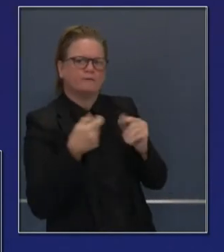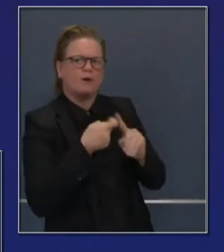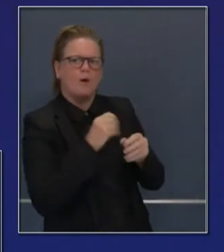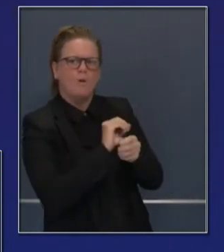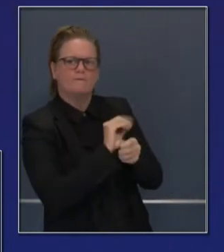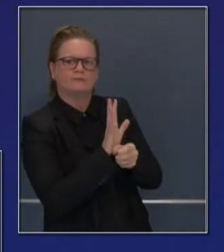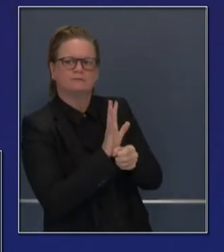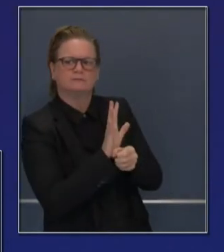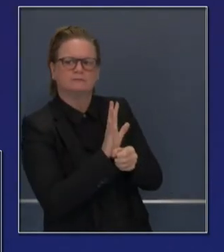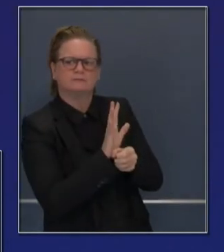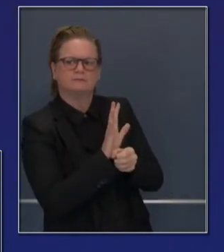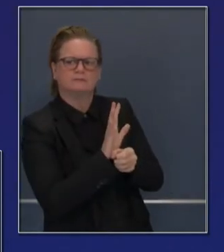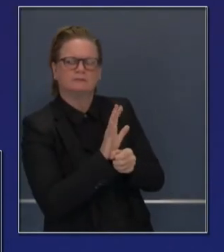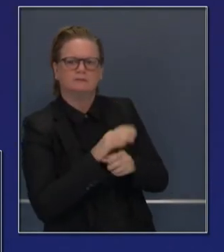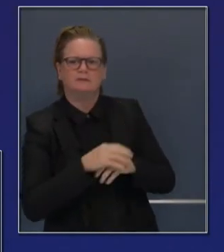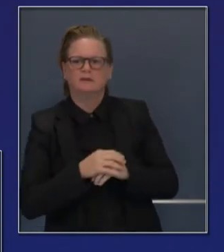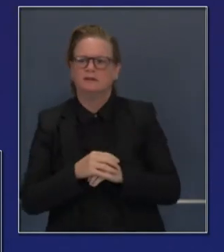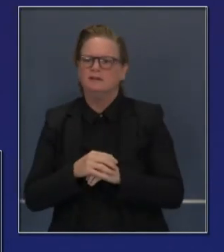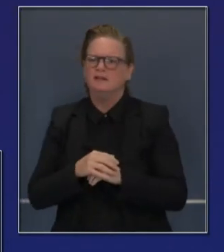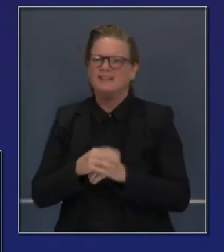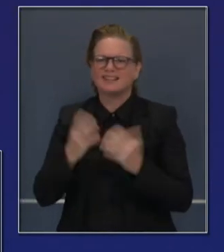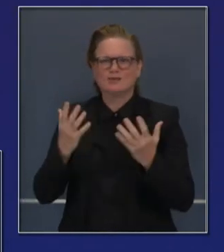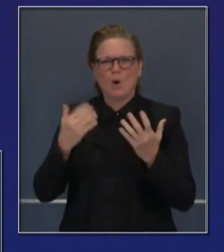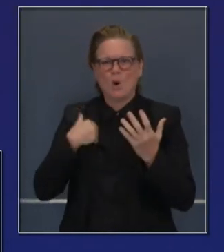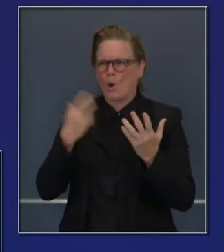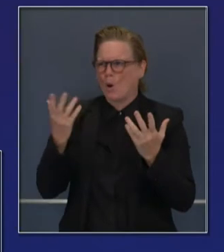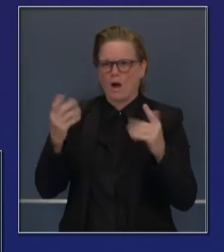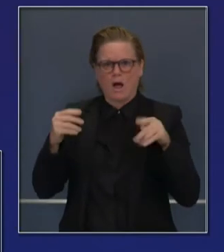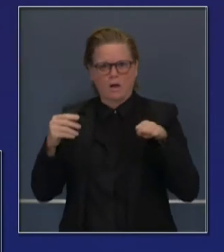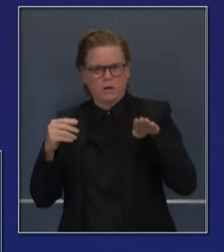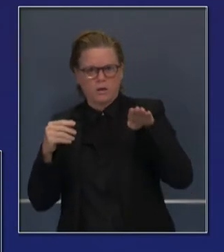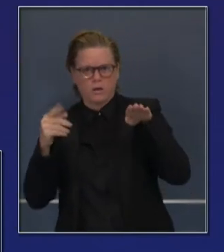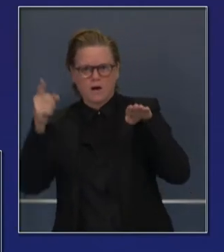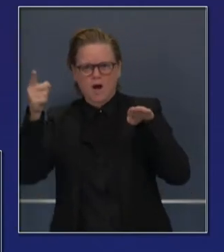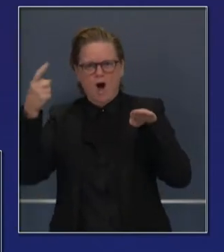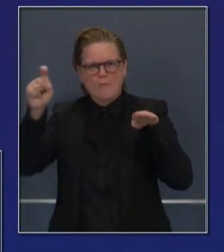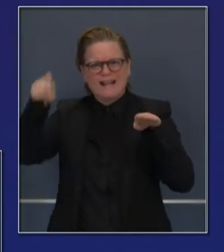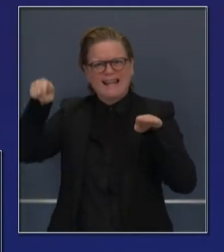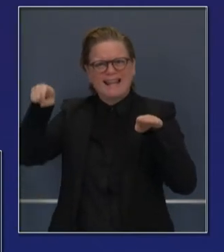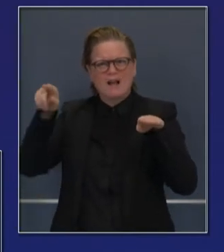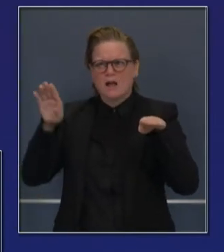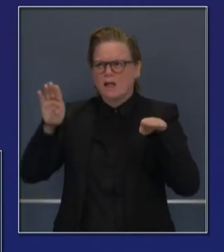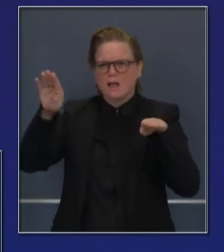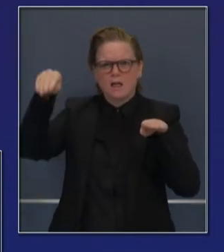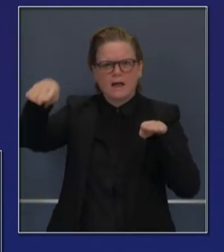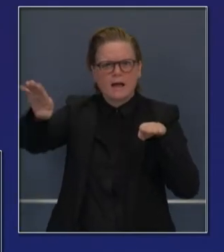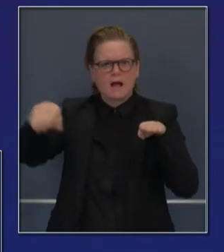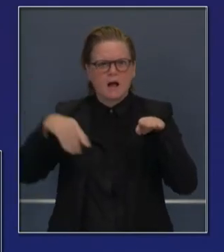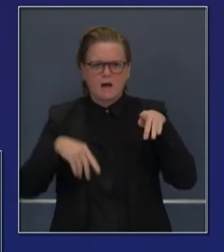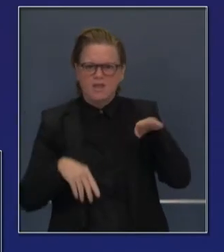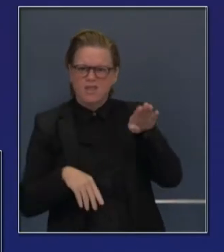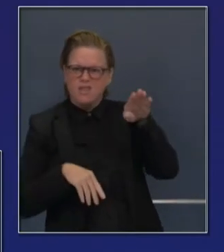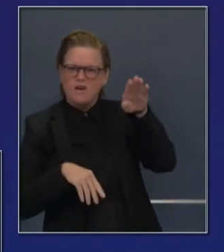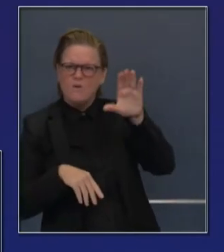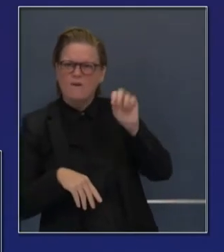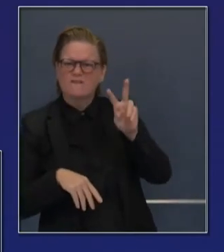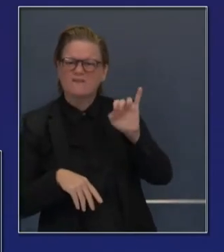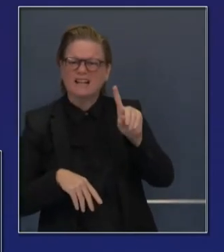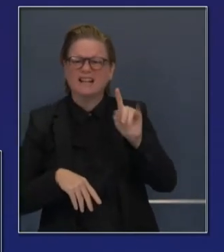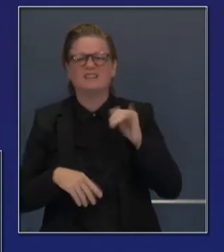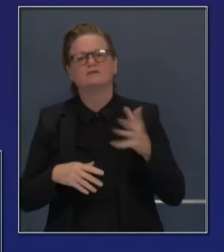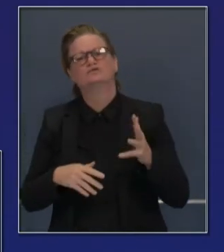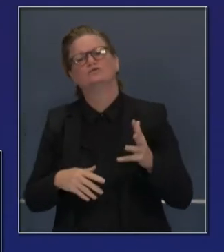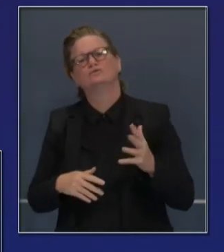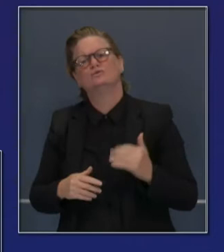this and take a look at it. It's one thing to talk about where we might be, San Joaquin Valley, by Christmas Eve at about